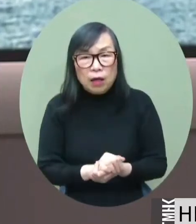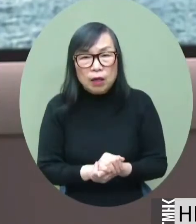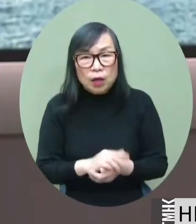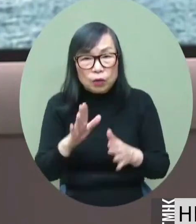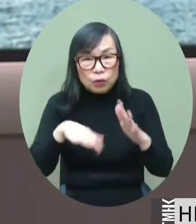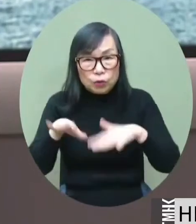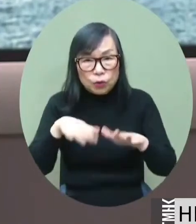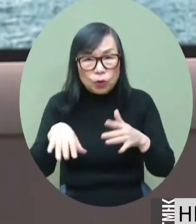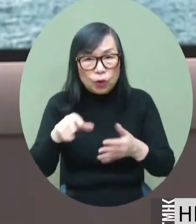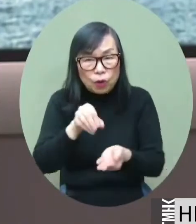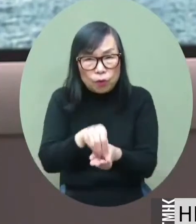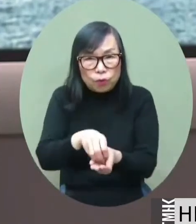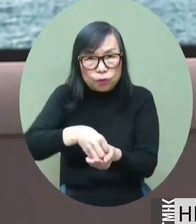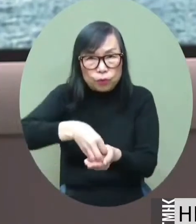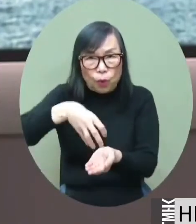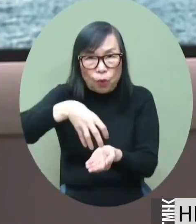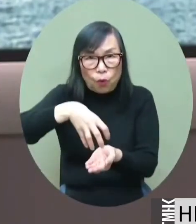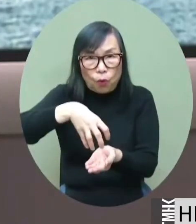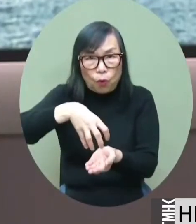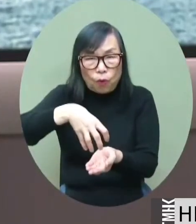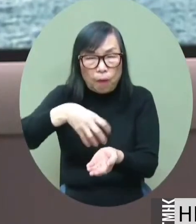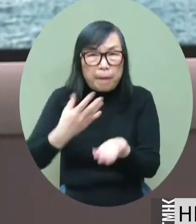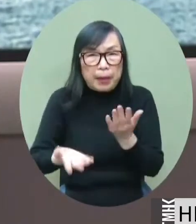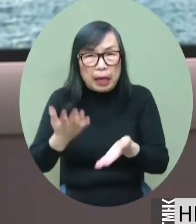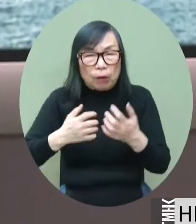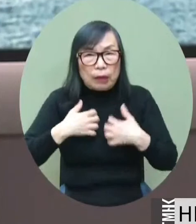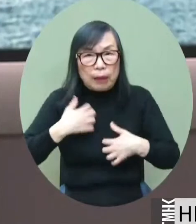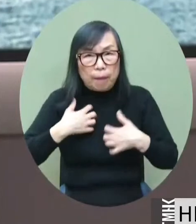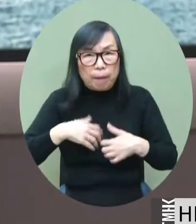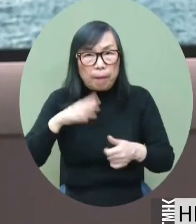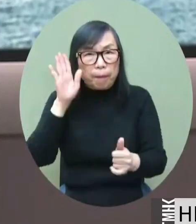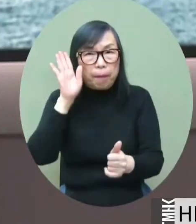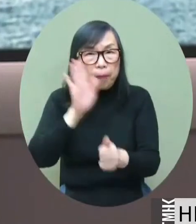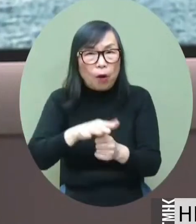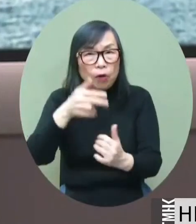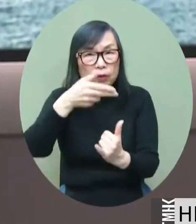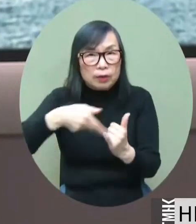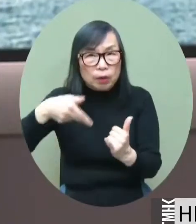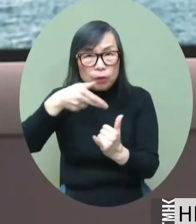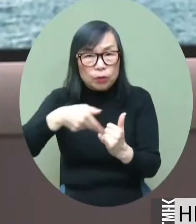have a fever or cough back then. He was admitted to the hospital mainly for treating